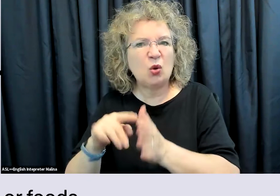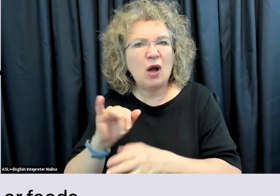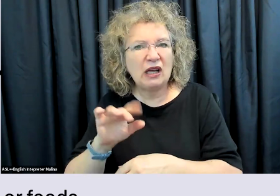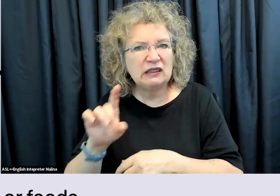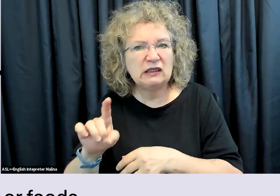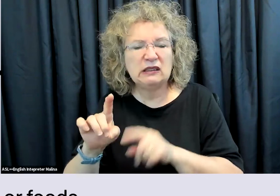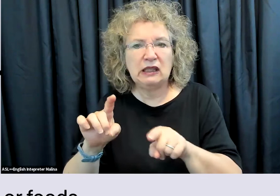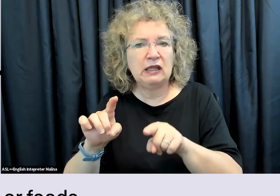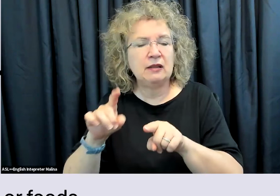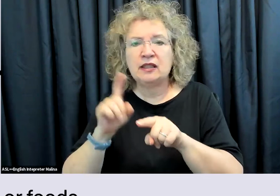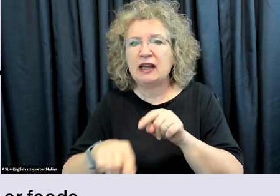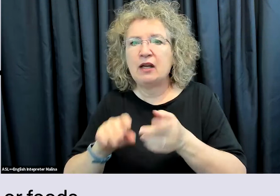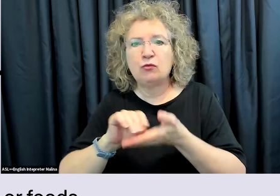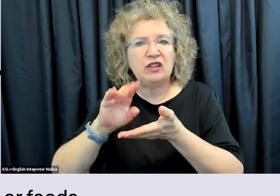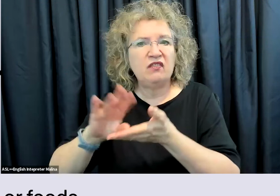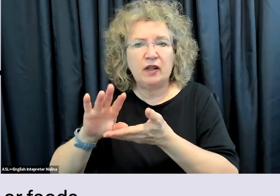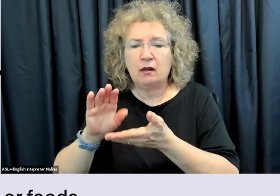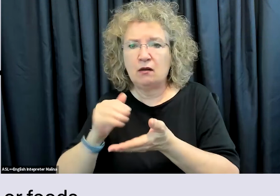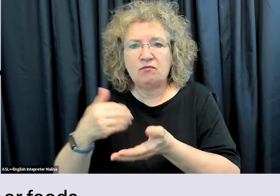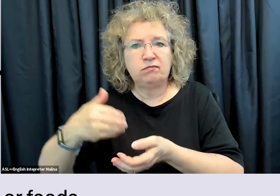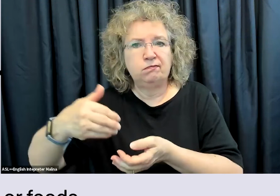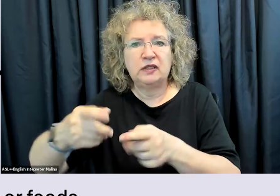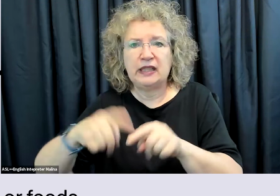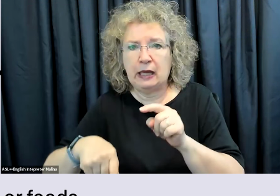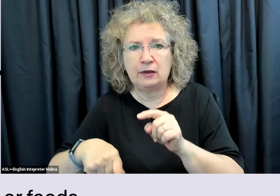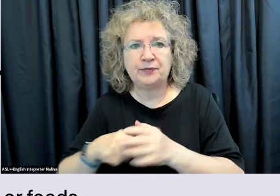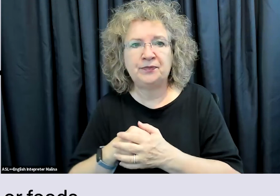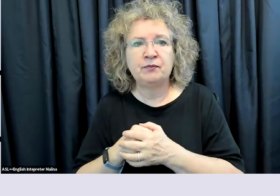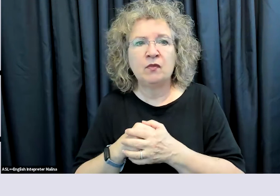emergency supply. Next slide, please.